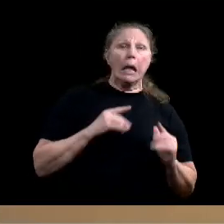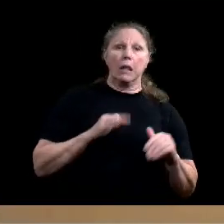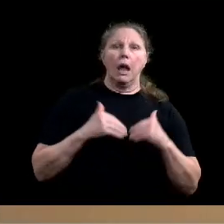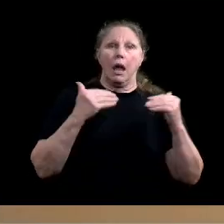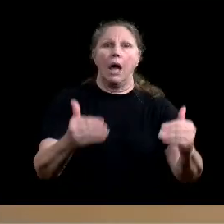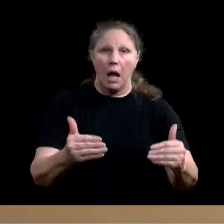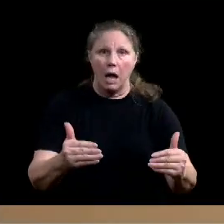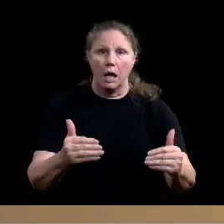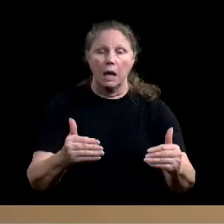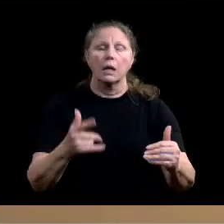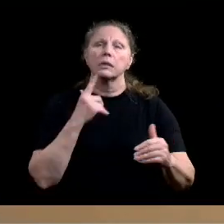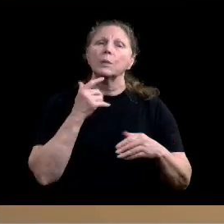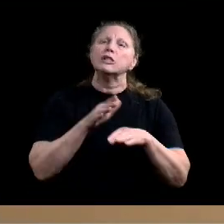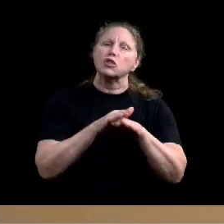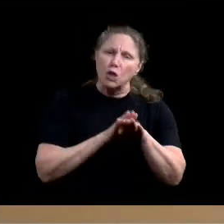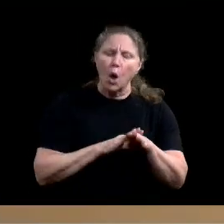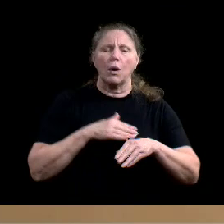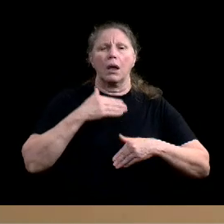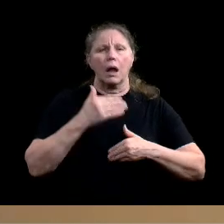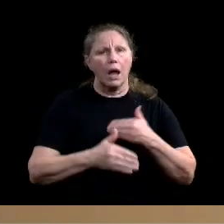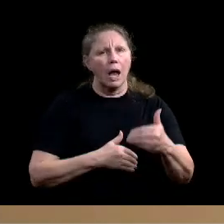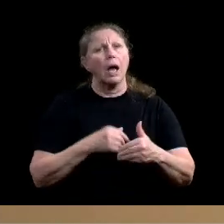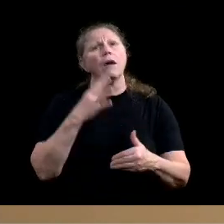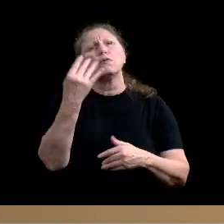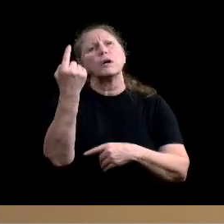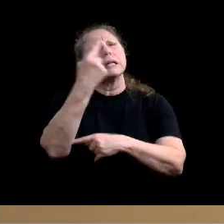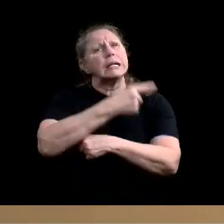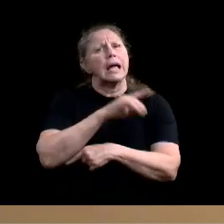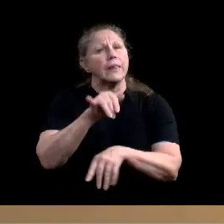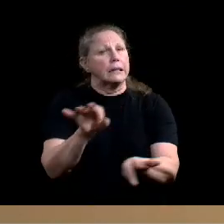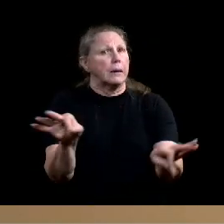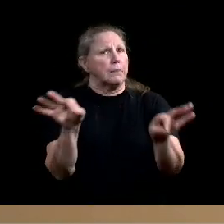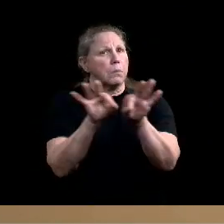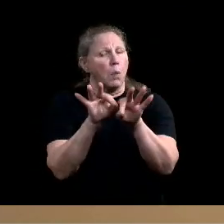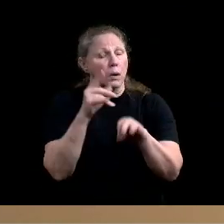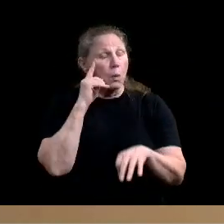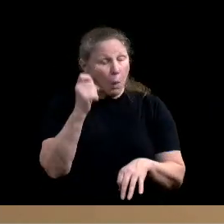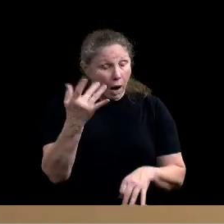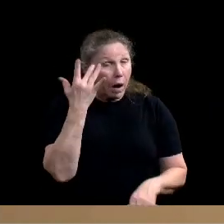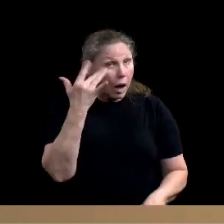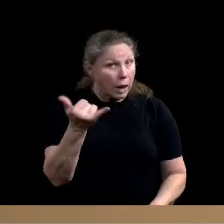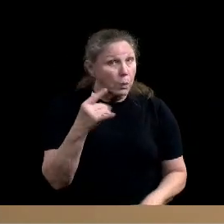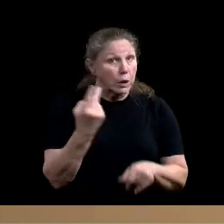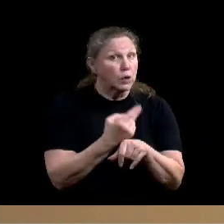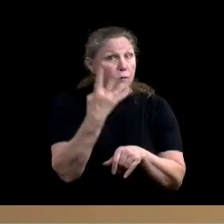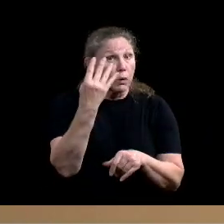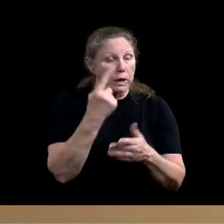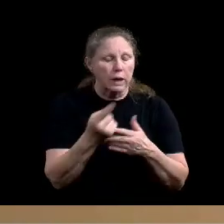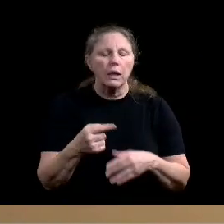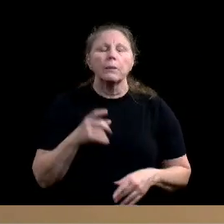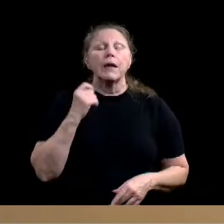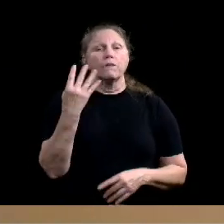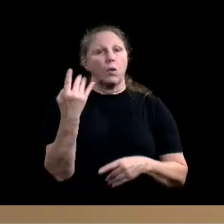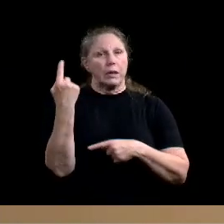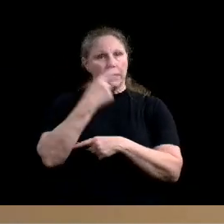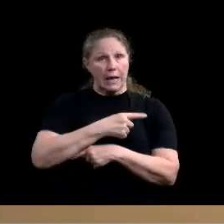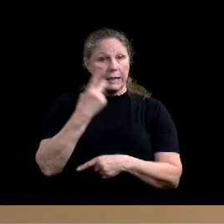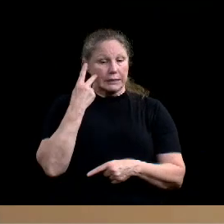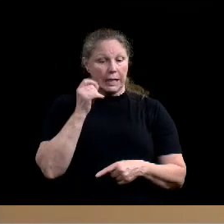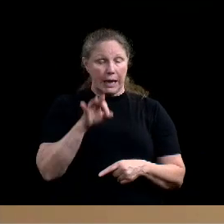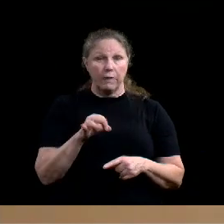important because it takes about 14 days to be able to see the data from the testing to see what